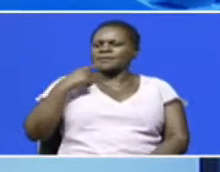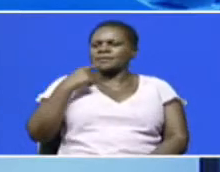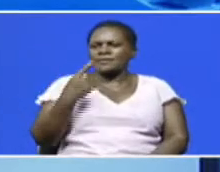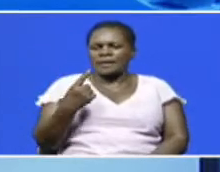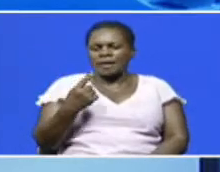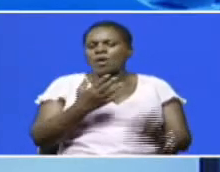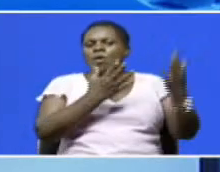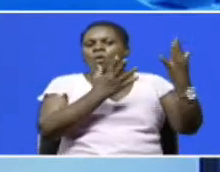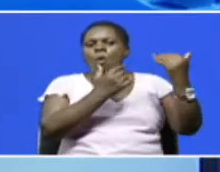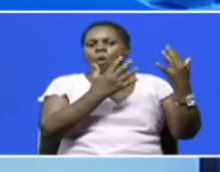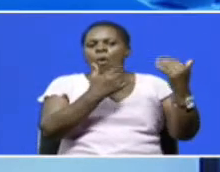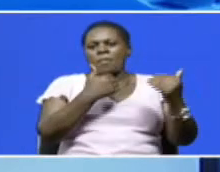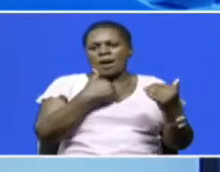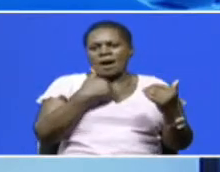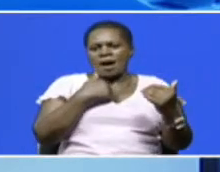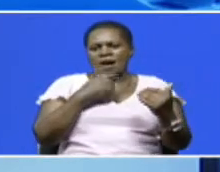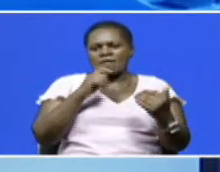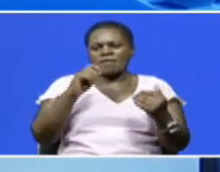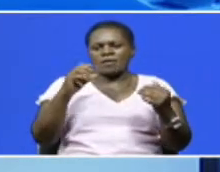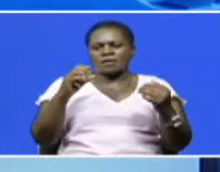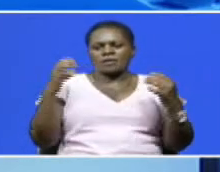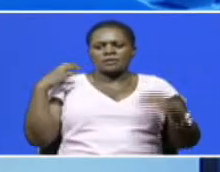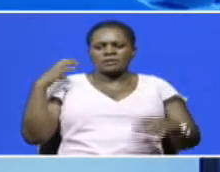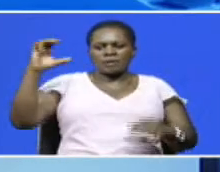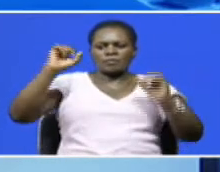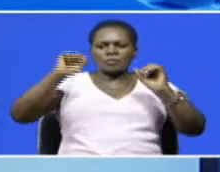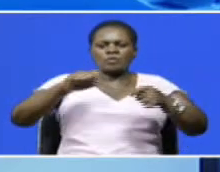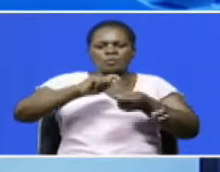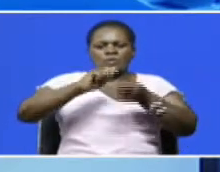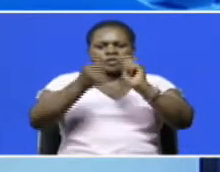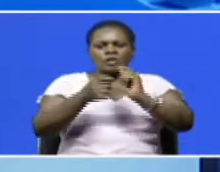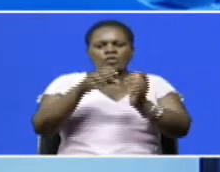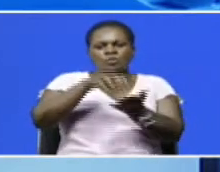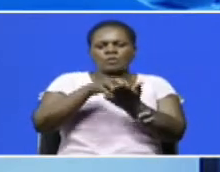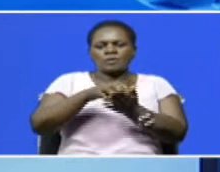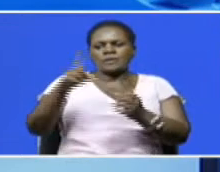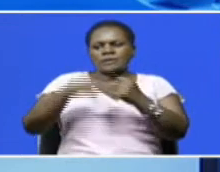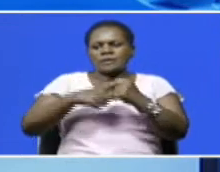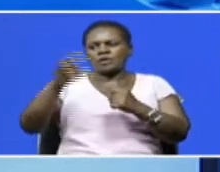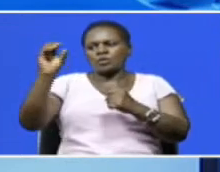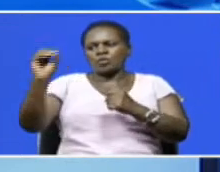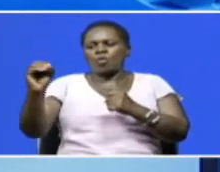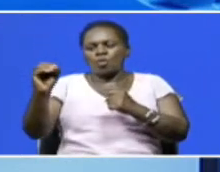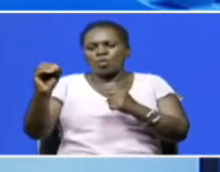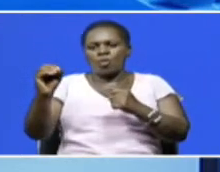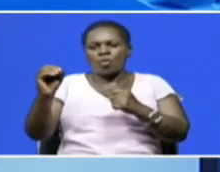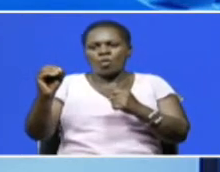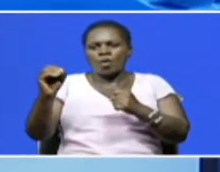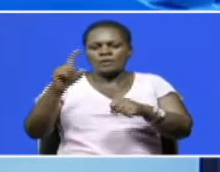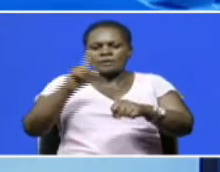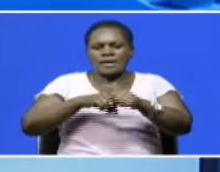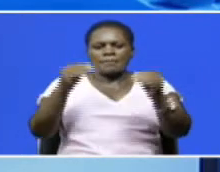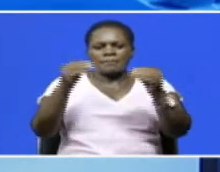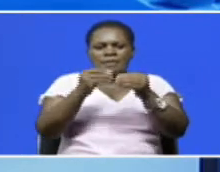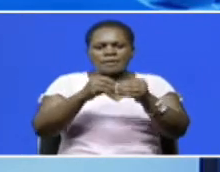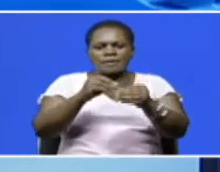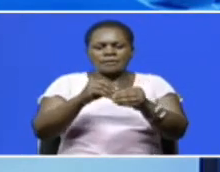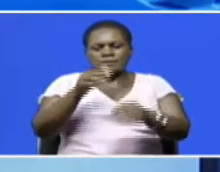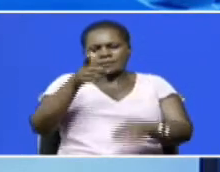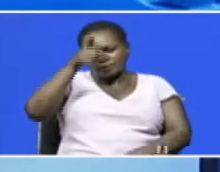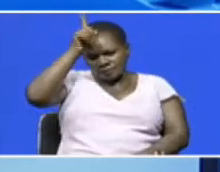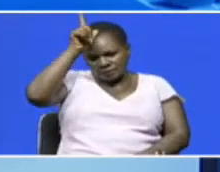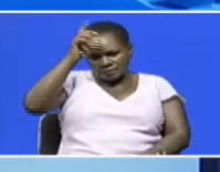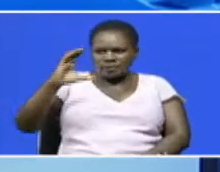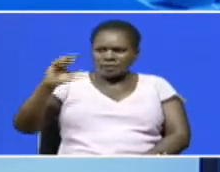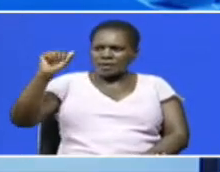Aid is optimistic. The Kenyan top flight champions can overturn their 6-0 deficit and they take on Algeria's Belouizdad in the